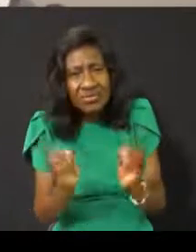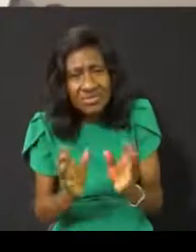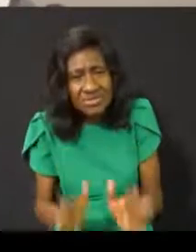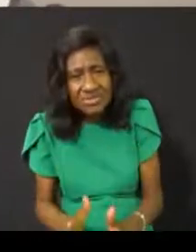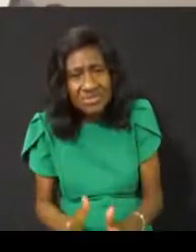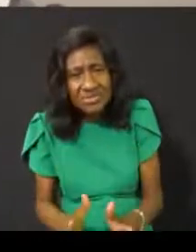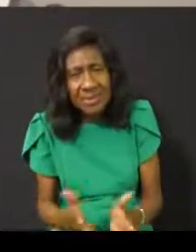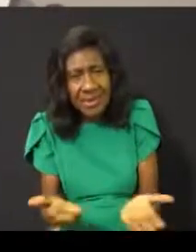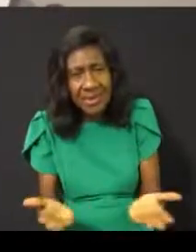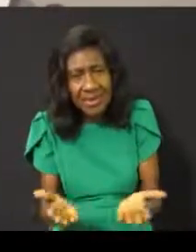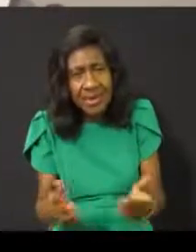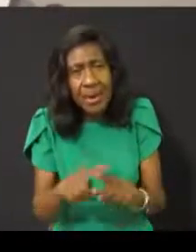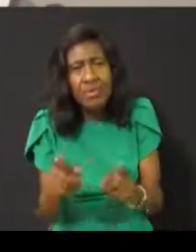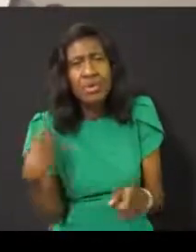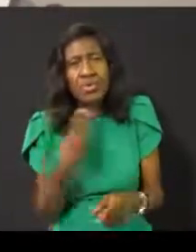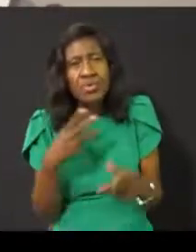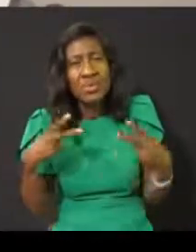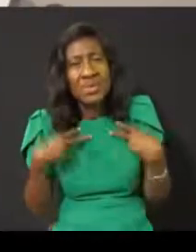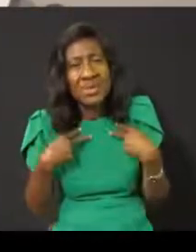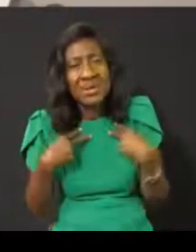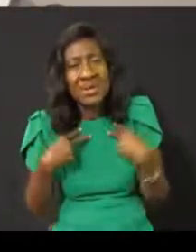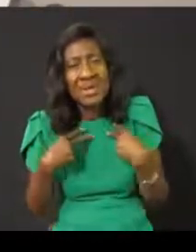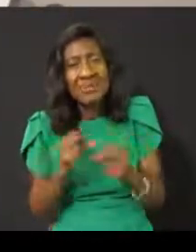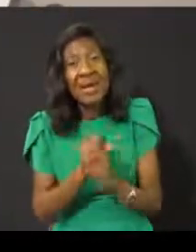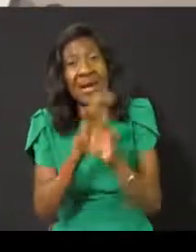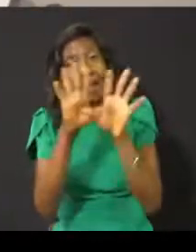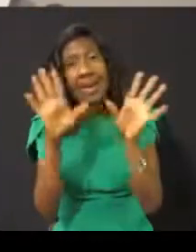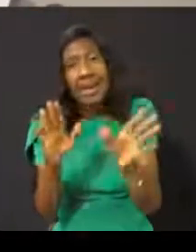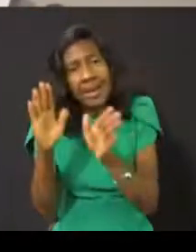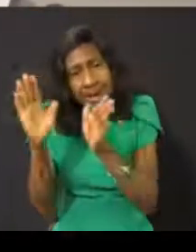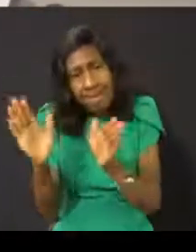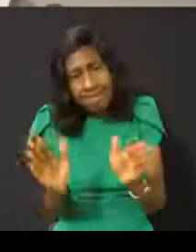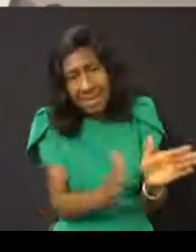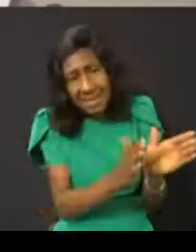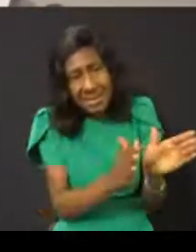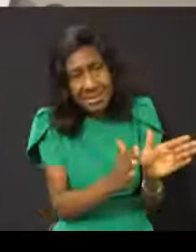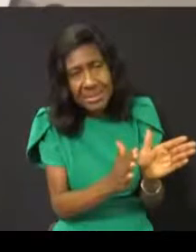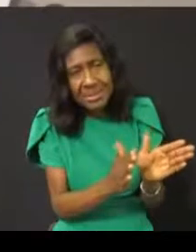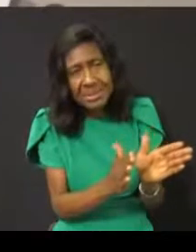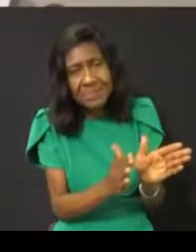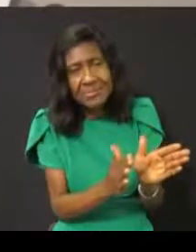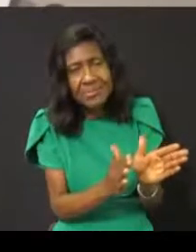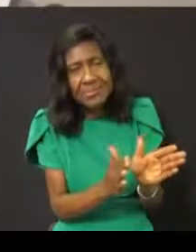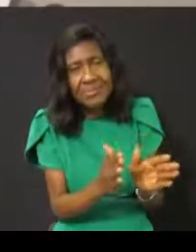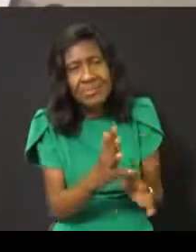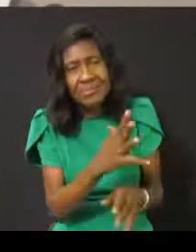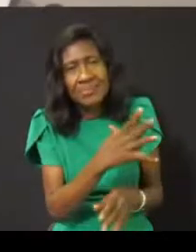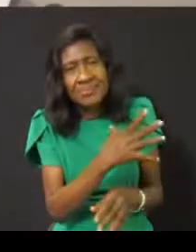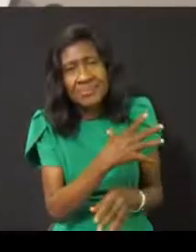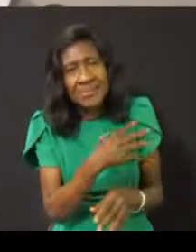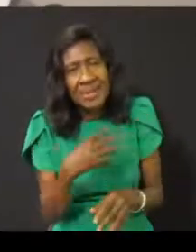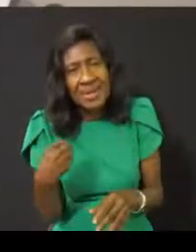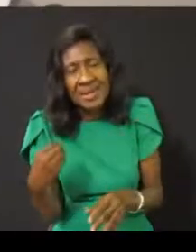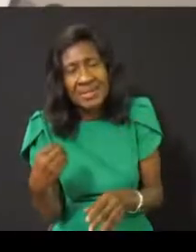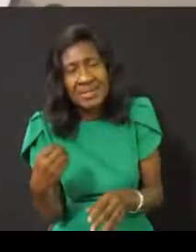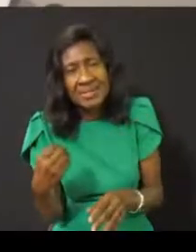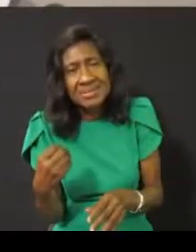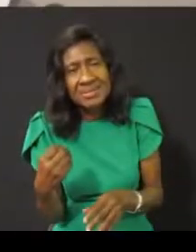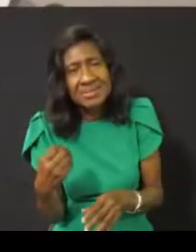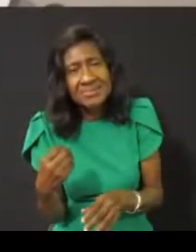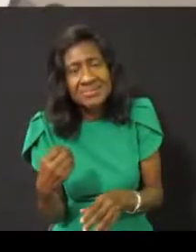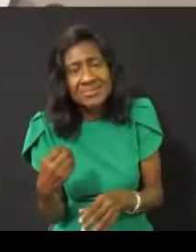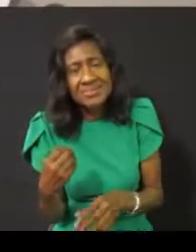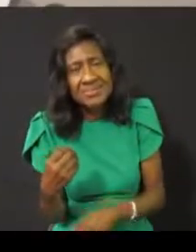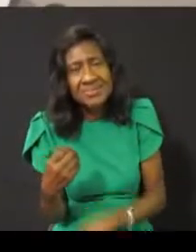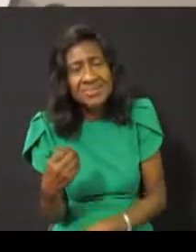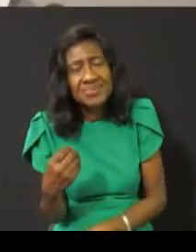clear plan. They've thought this through very well, and the intention, yes, is to